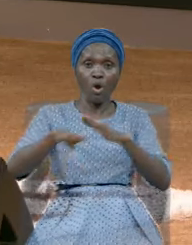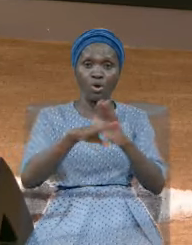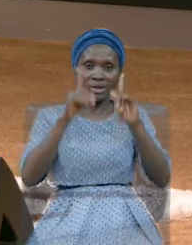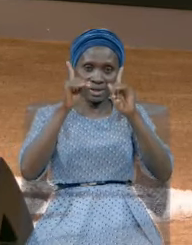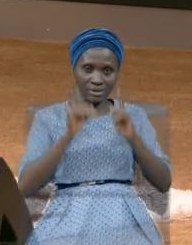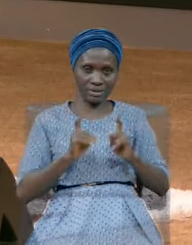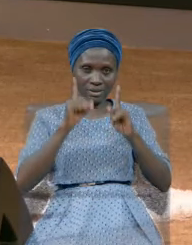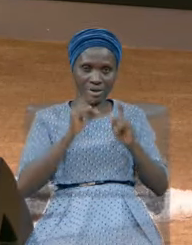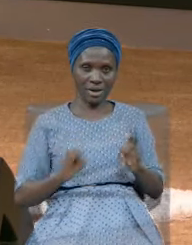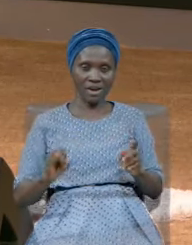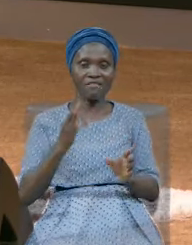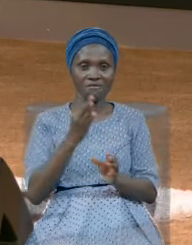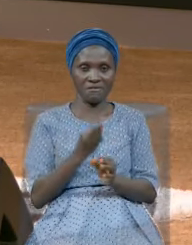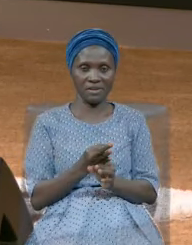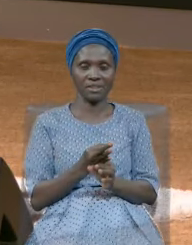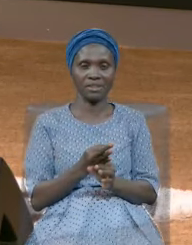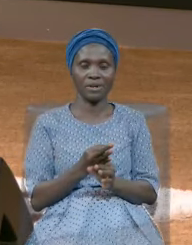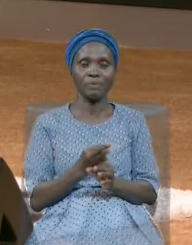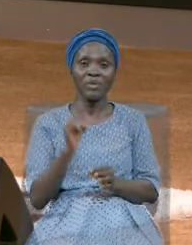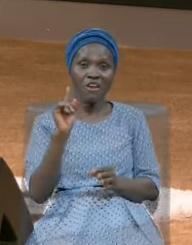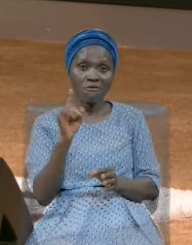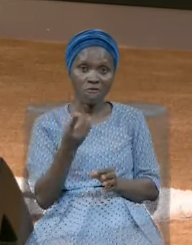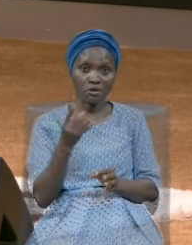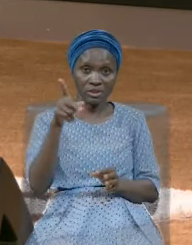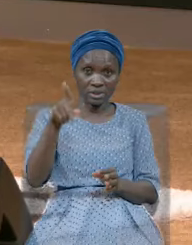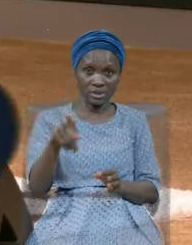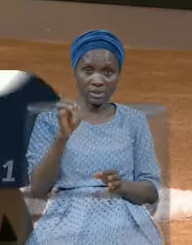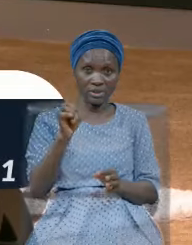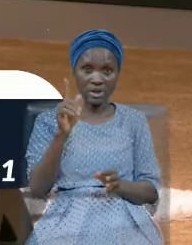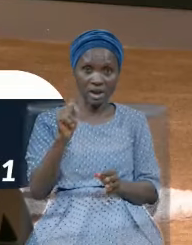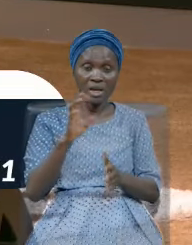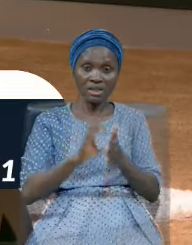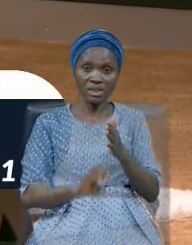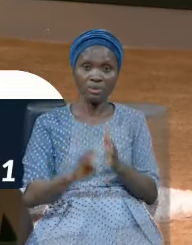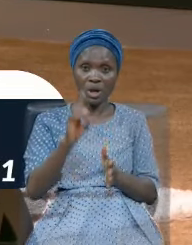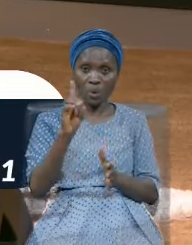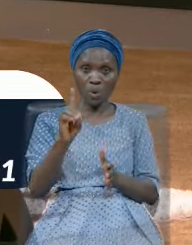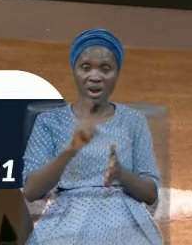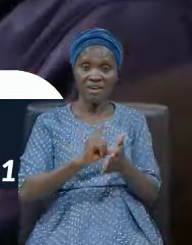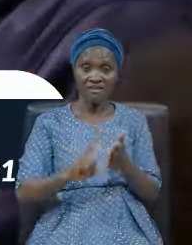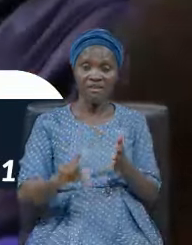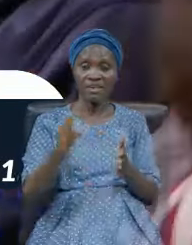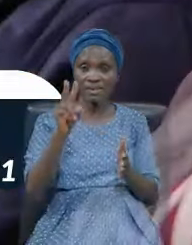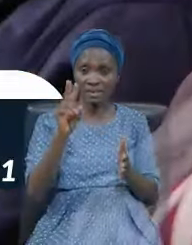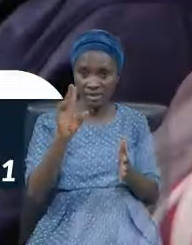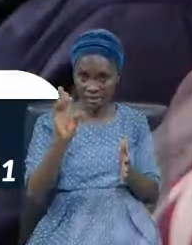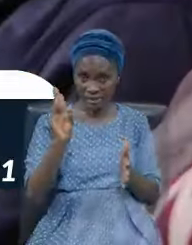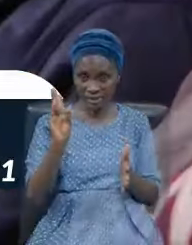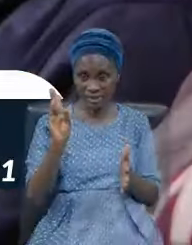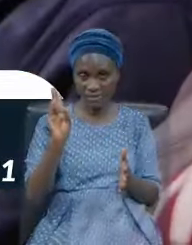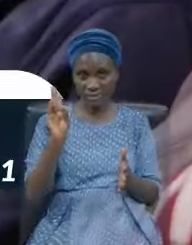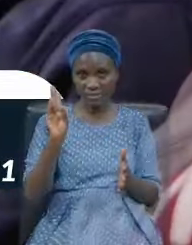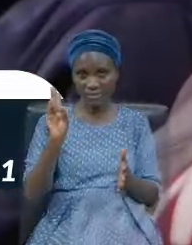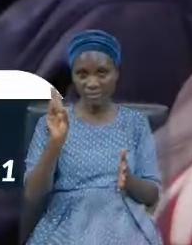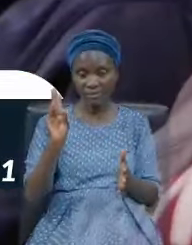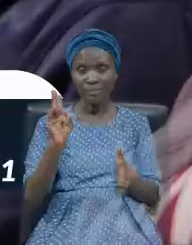7. 1 Peter chapter 1, reading from verse 7. That the